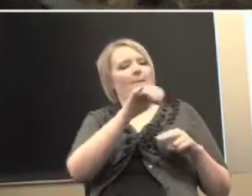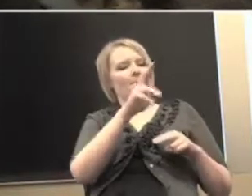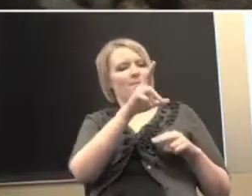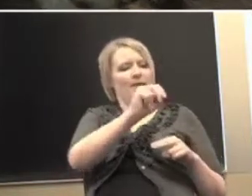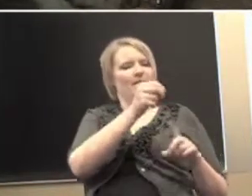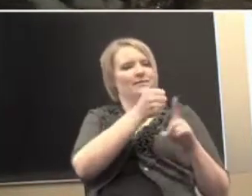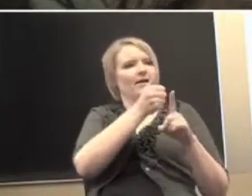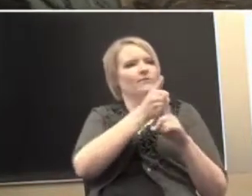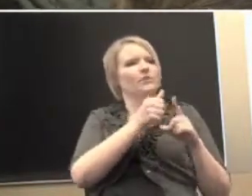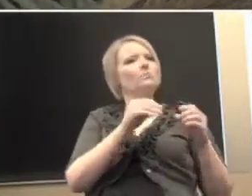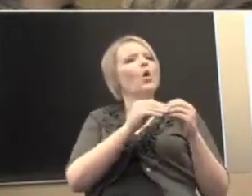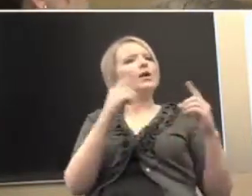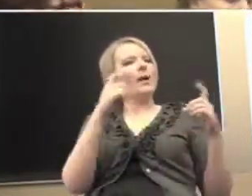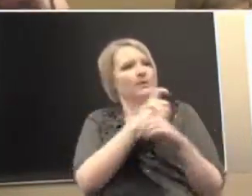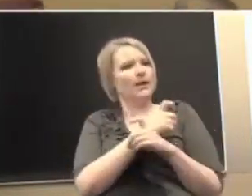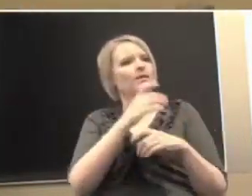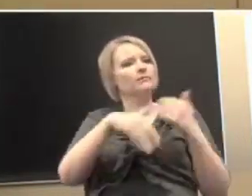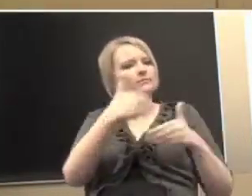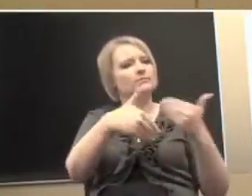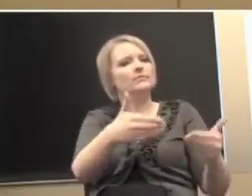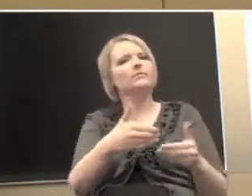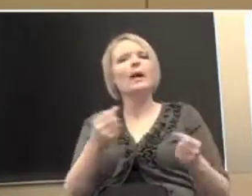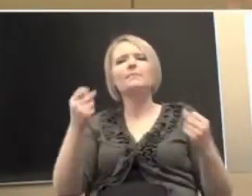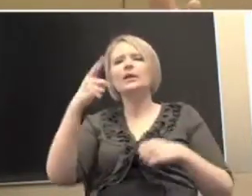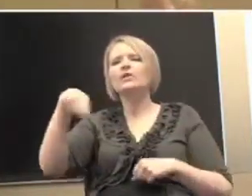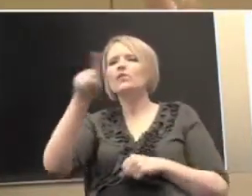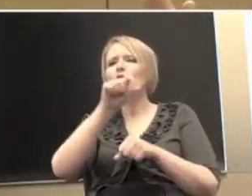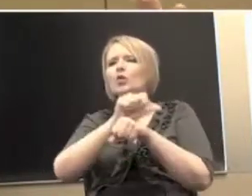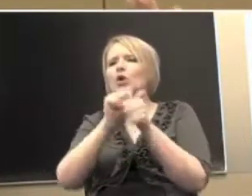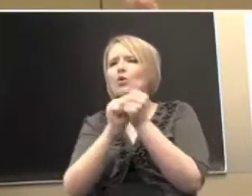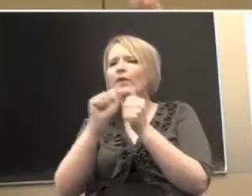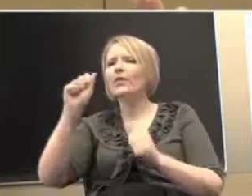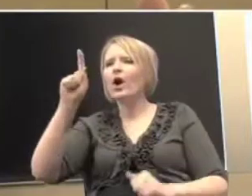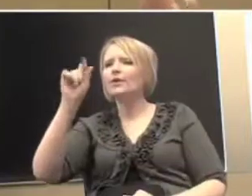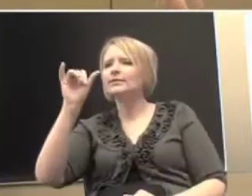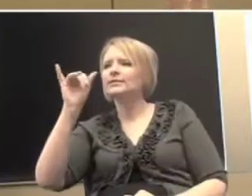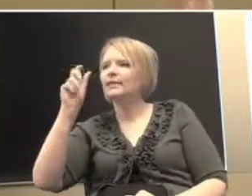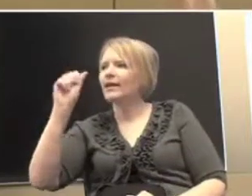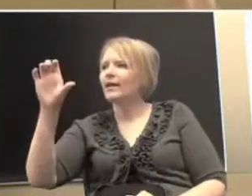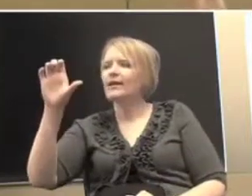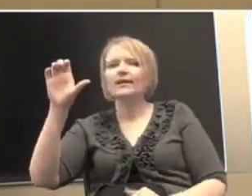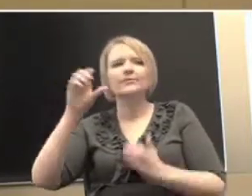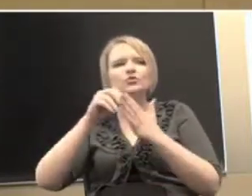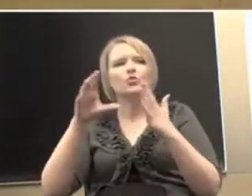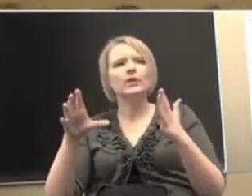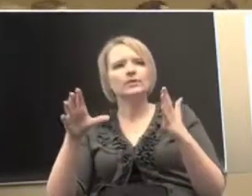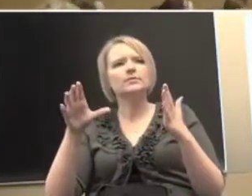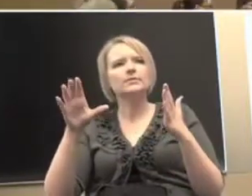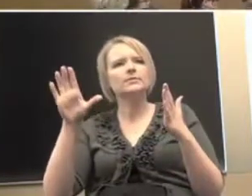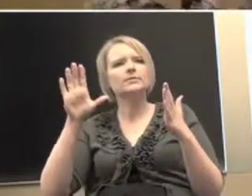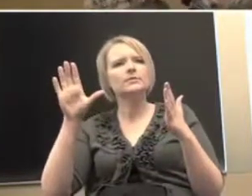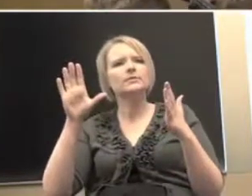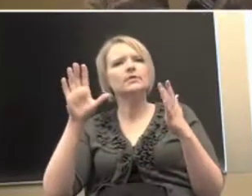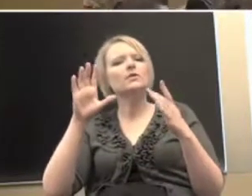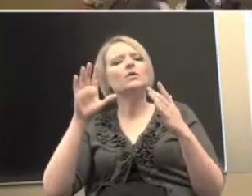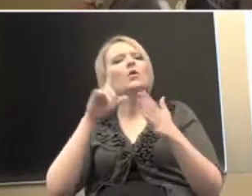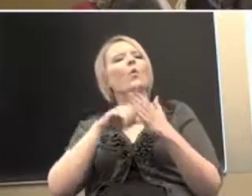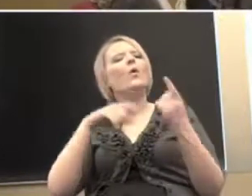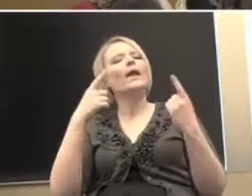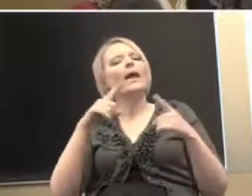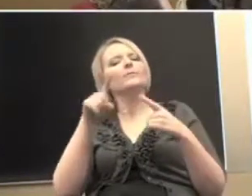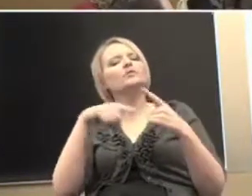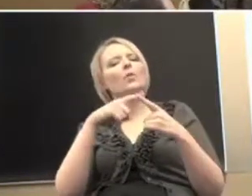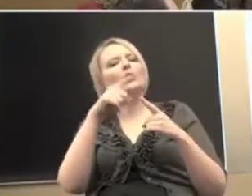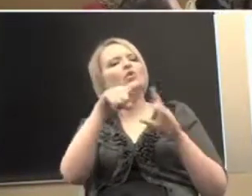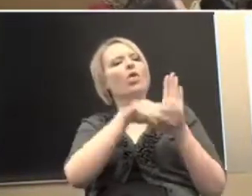under control. How many of you work with students with autism as well as the hearing issues? What happens when you give a